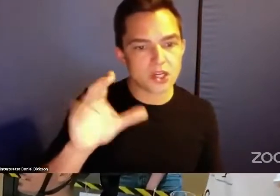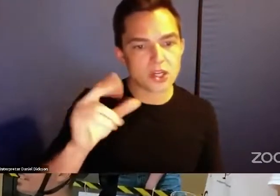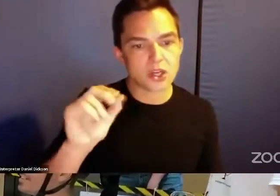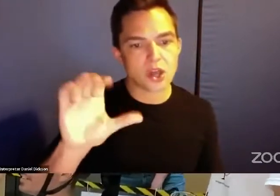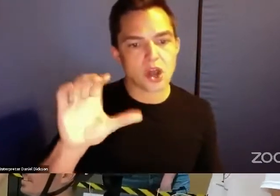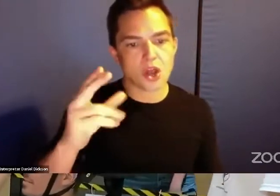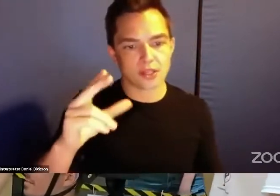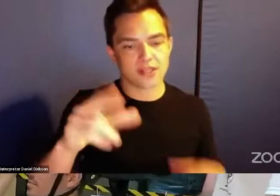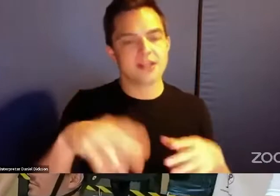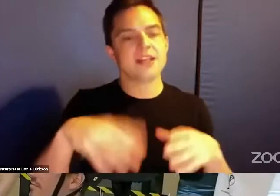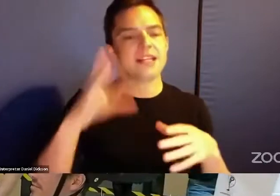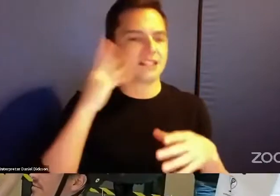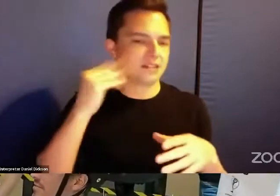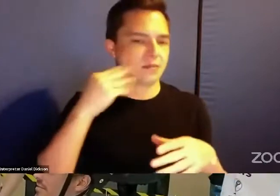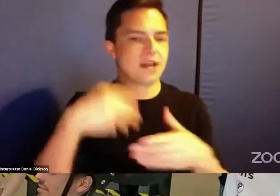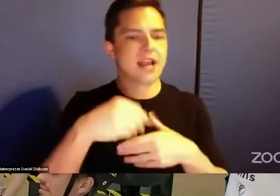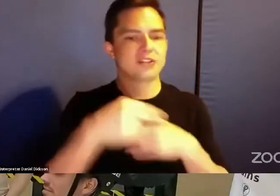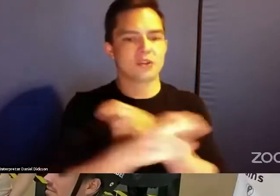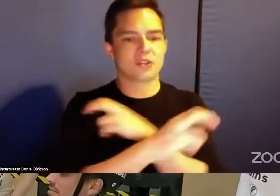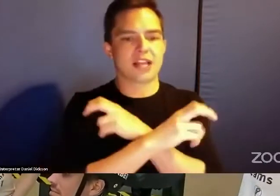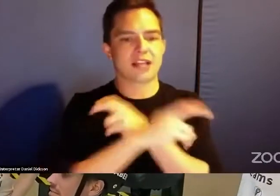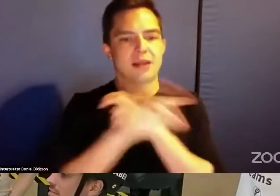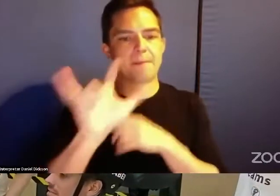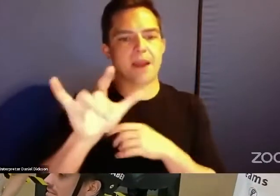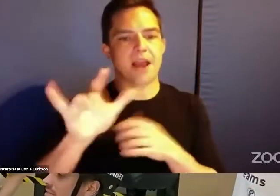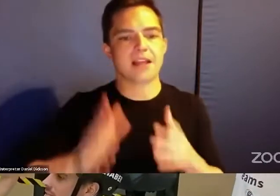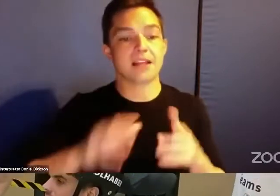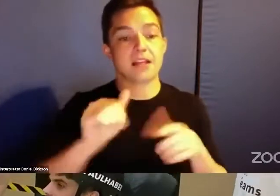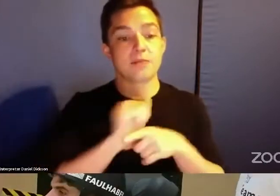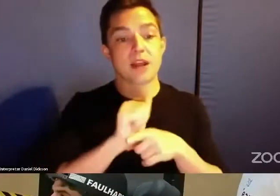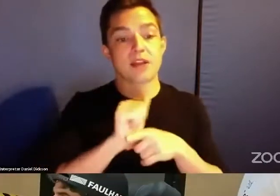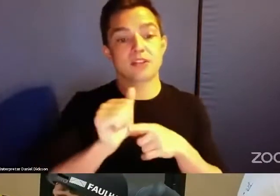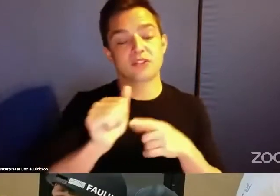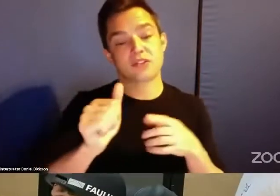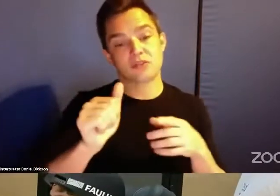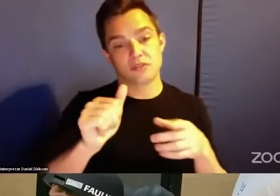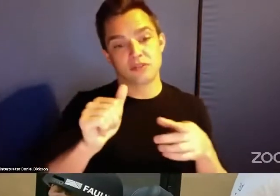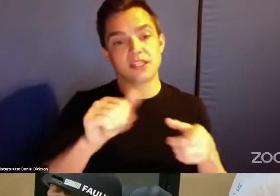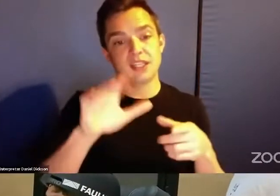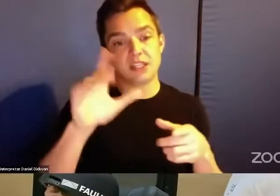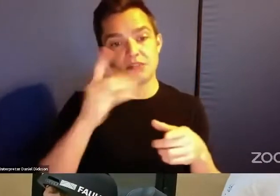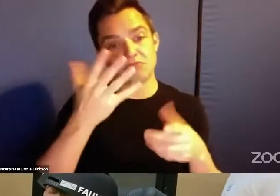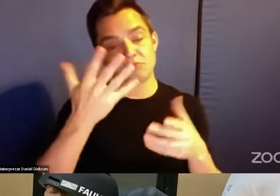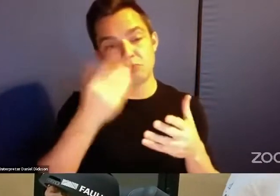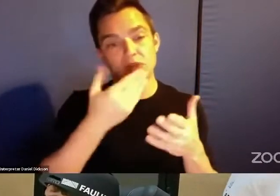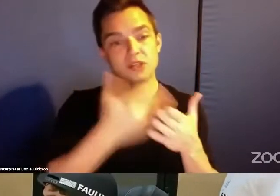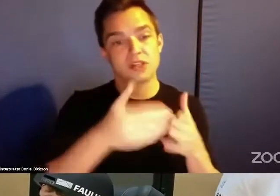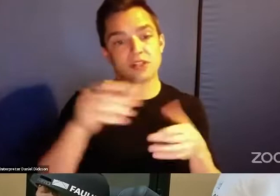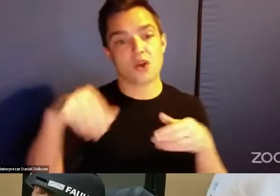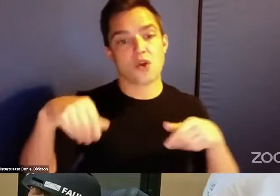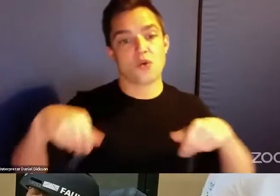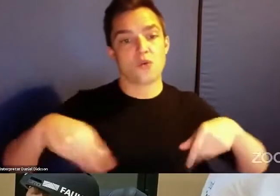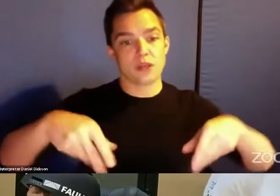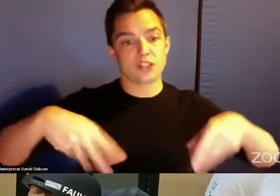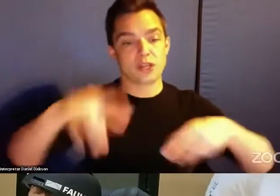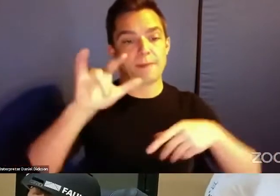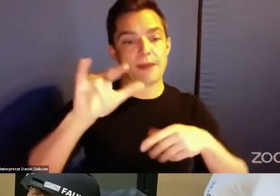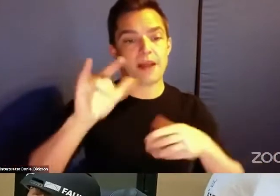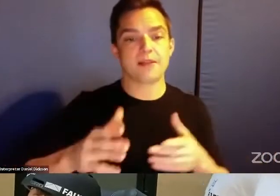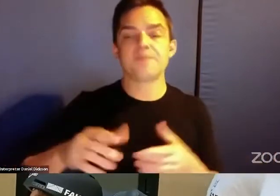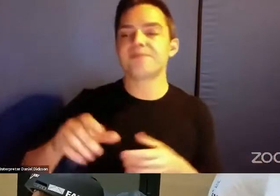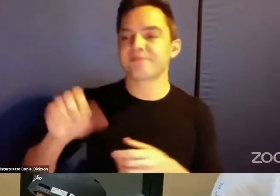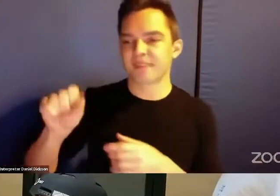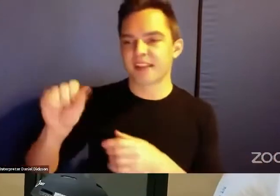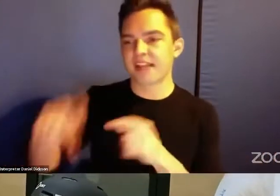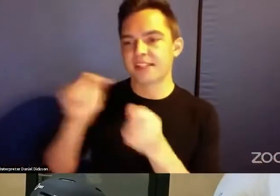the practice and the warm-up, looked pretty good as well as a wheelchair pilot, Roland. Would you agree? Yes, the team is very experienced, so they give the confidence also